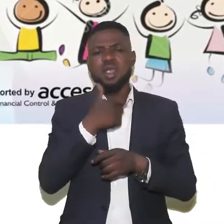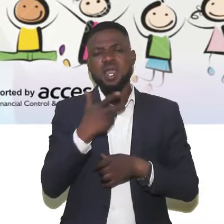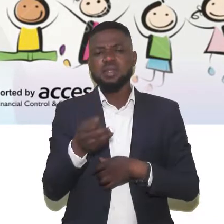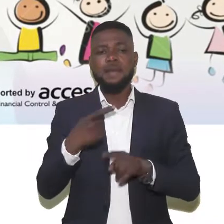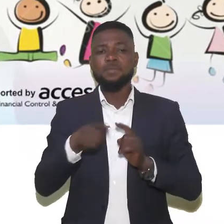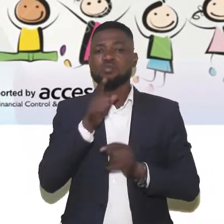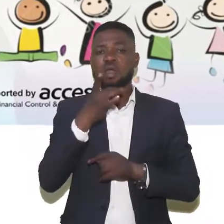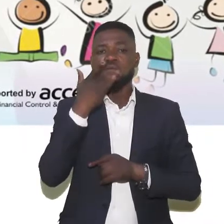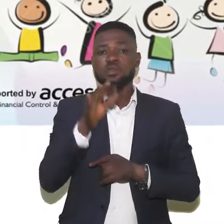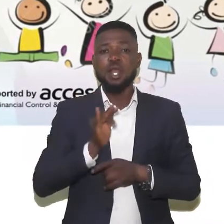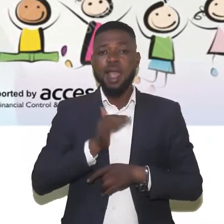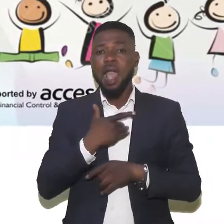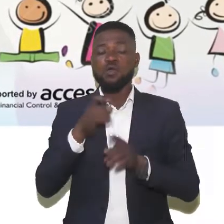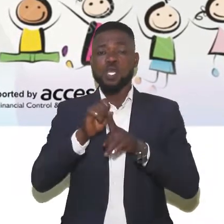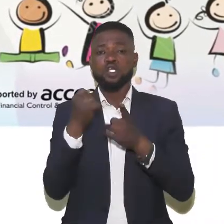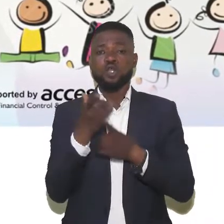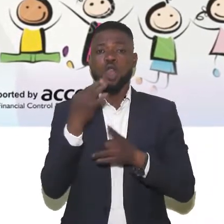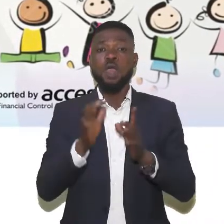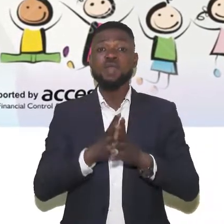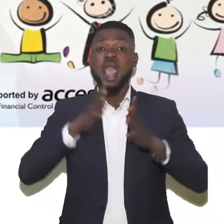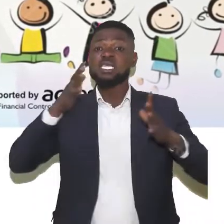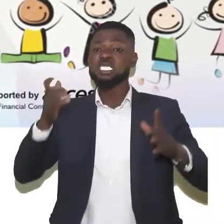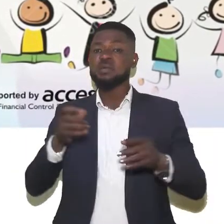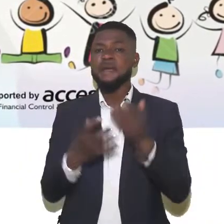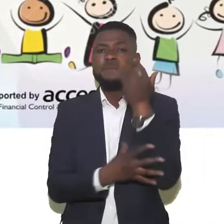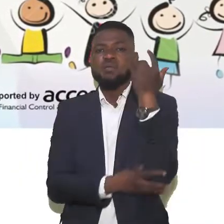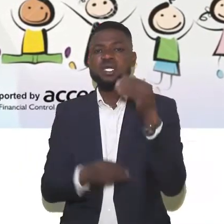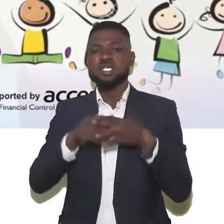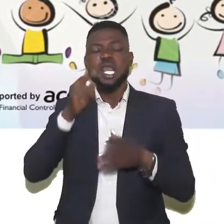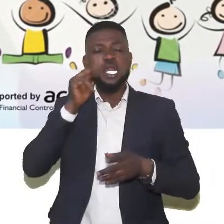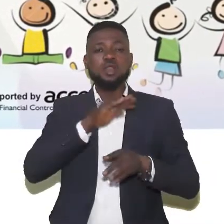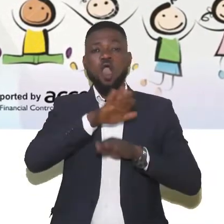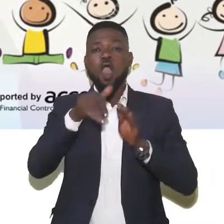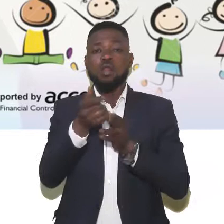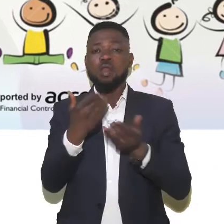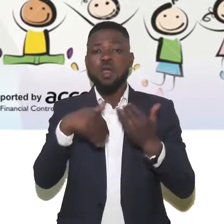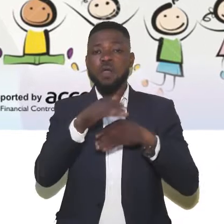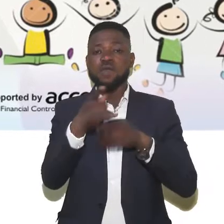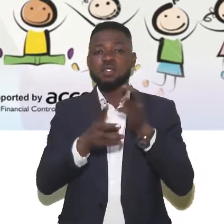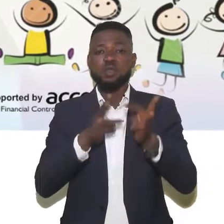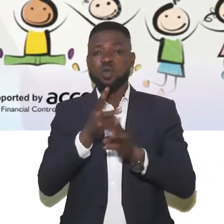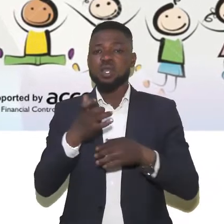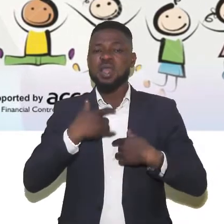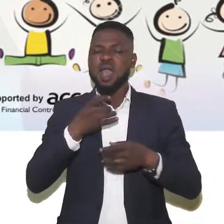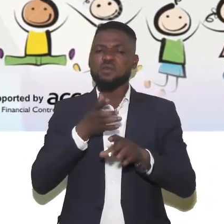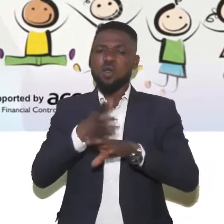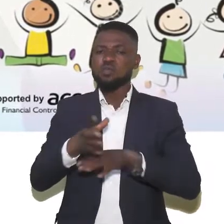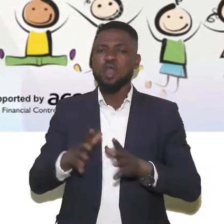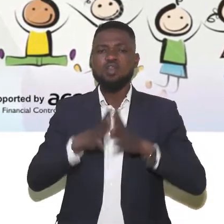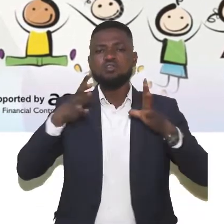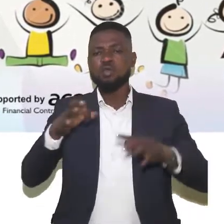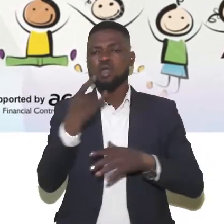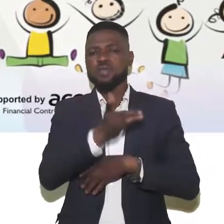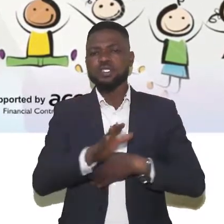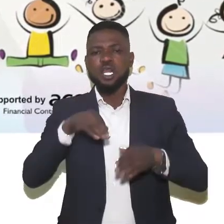So unfortunately, our situation of extreme poverty in Nigeria and all over the world has forced a lot